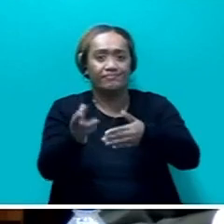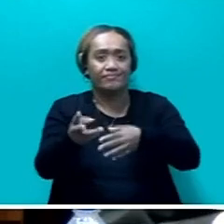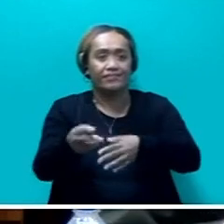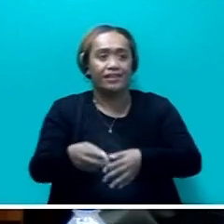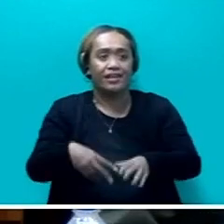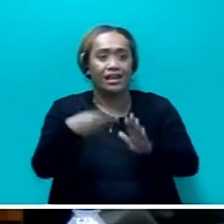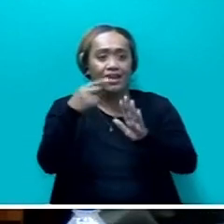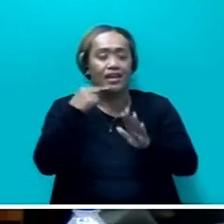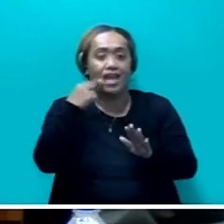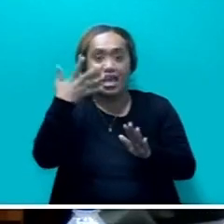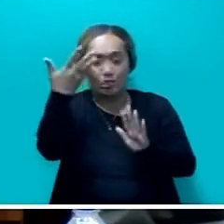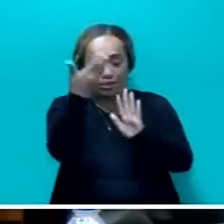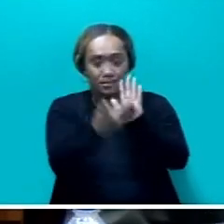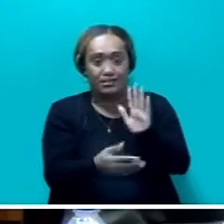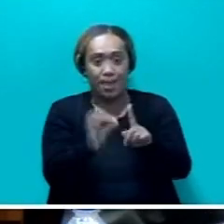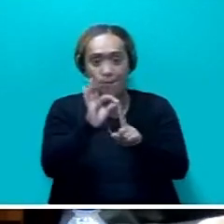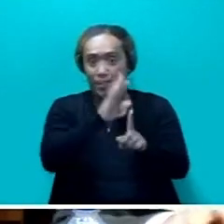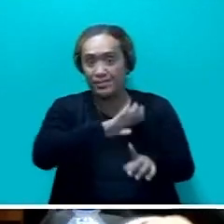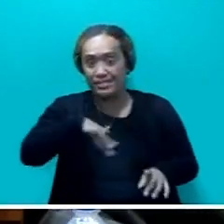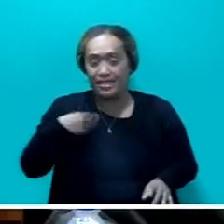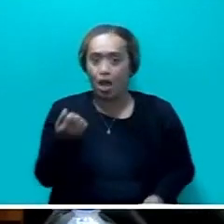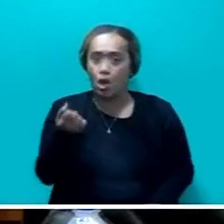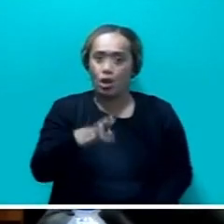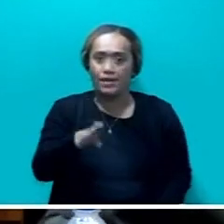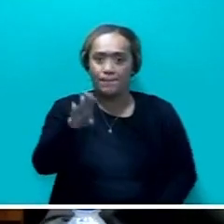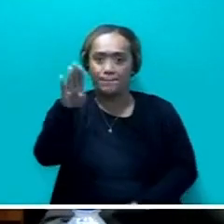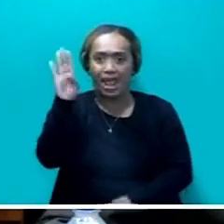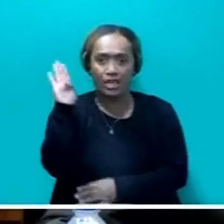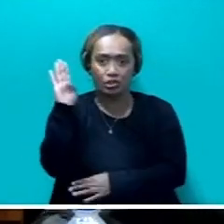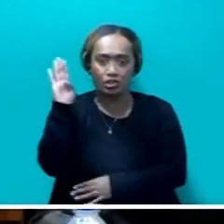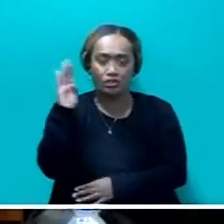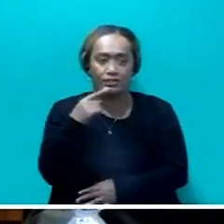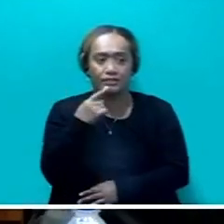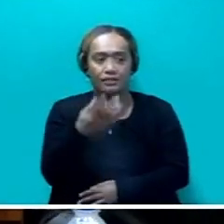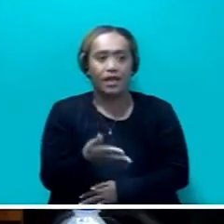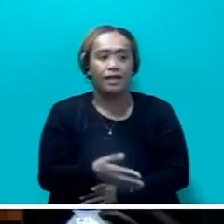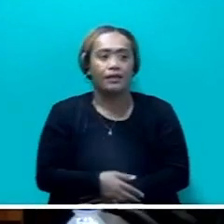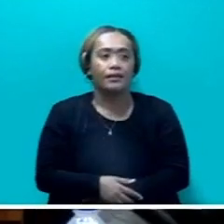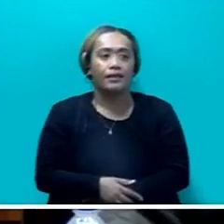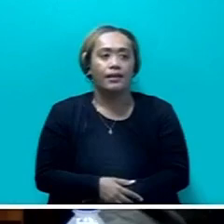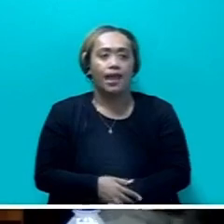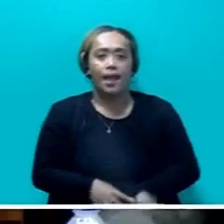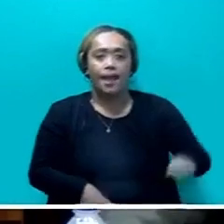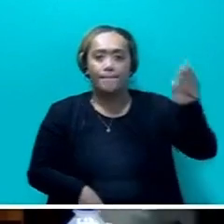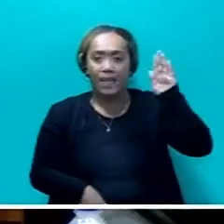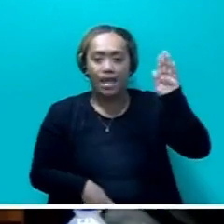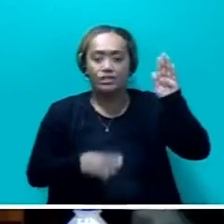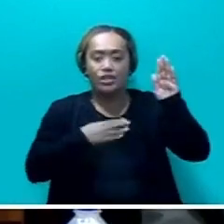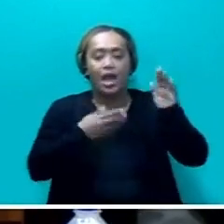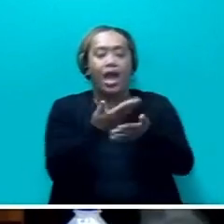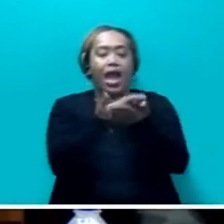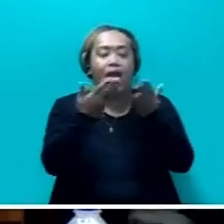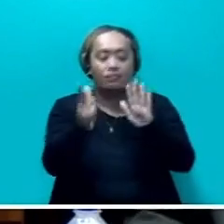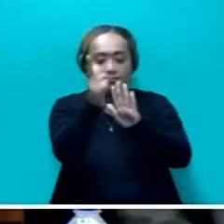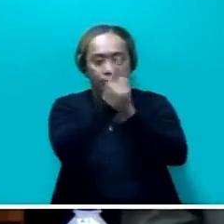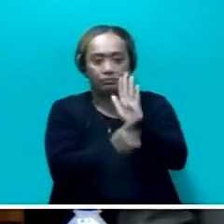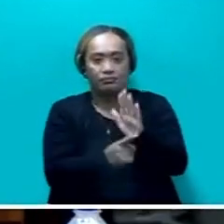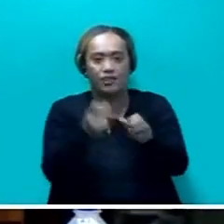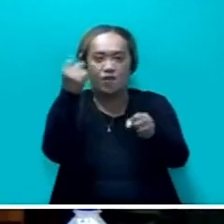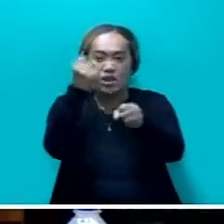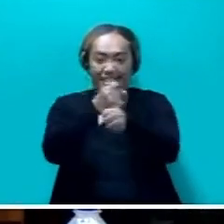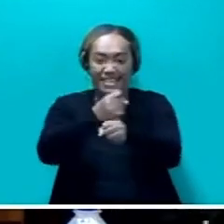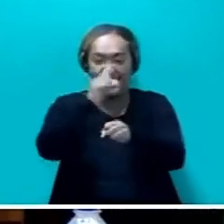the Honorable Prime Minister made a pledge, and I quote, "I made a pledge to legislate for a Girmit